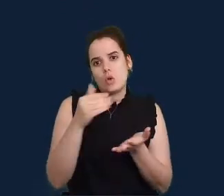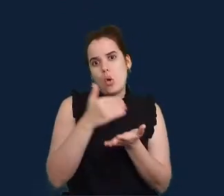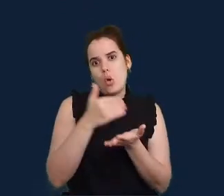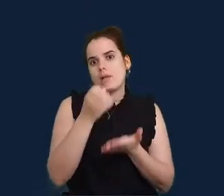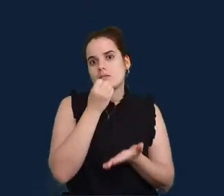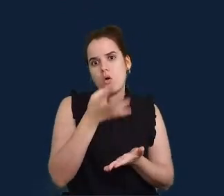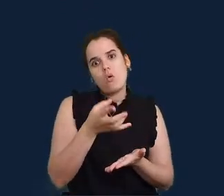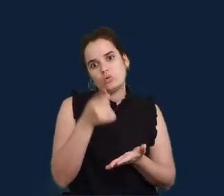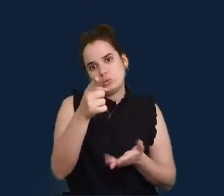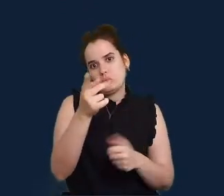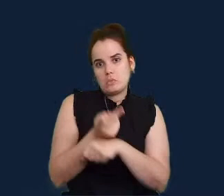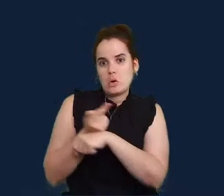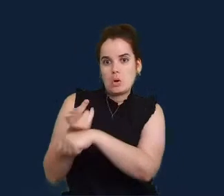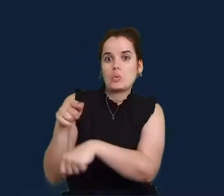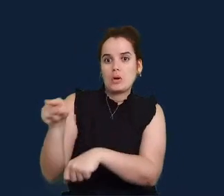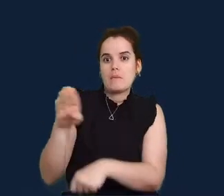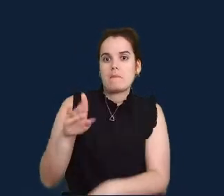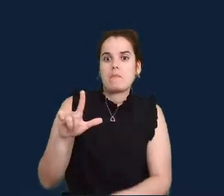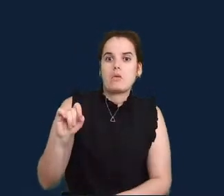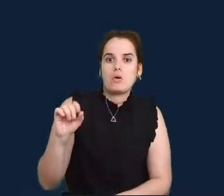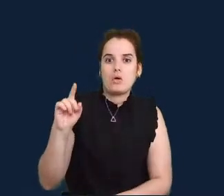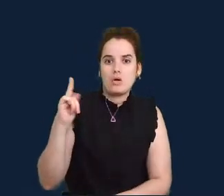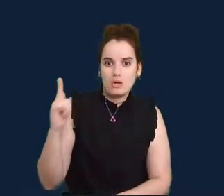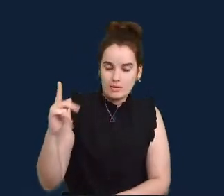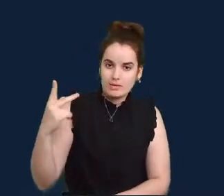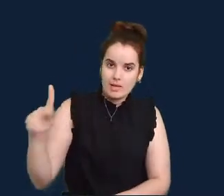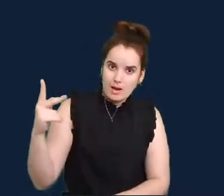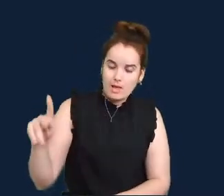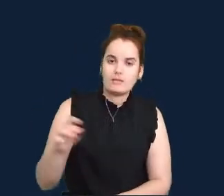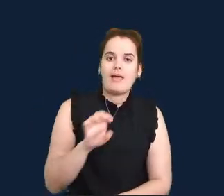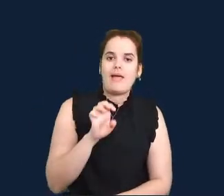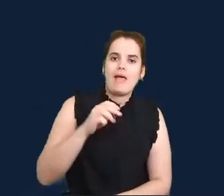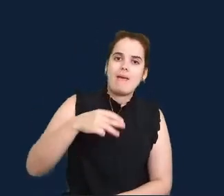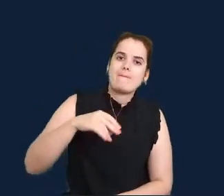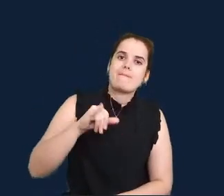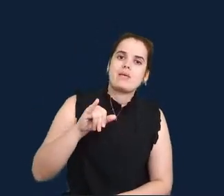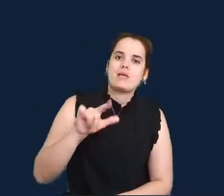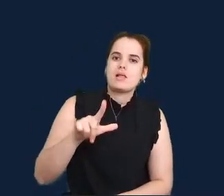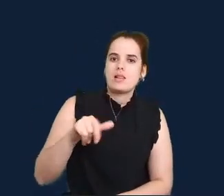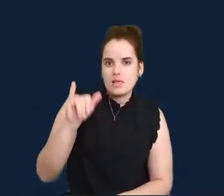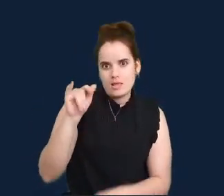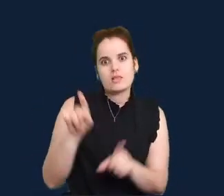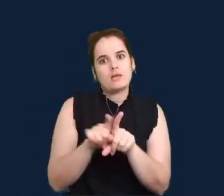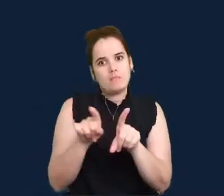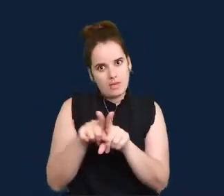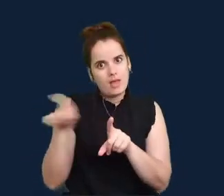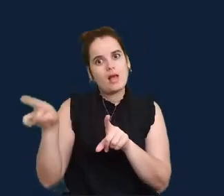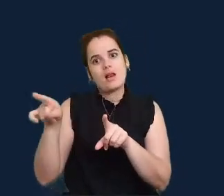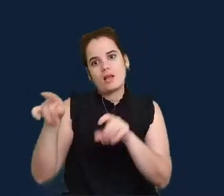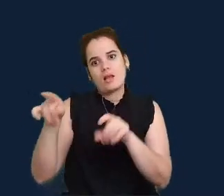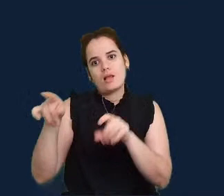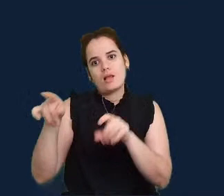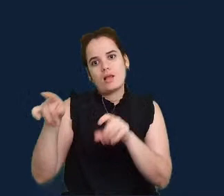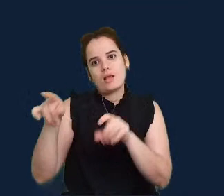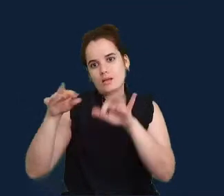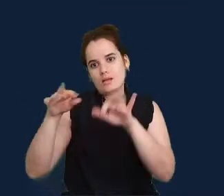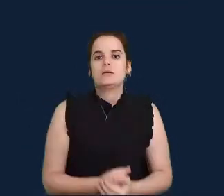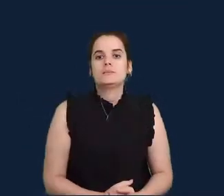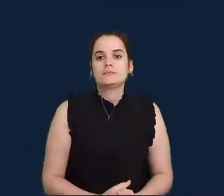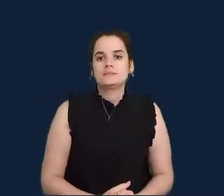in accessibility and database and has some writing around it. There are a bunch of others which I'll probably forget,